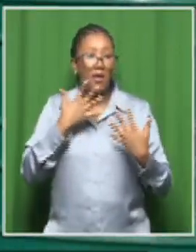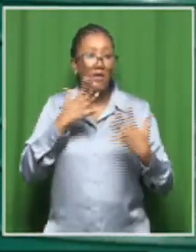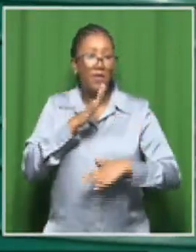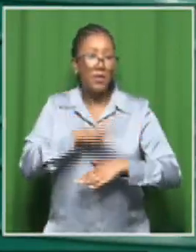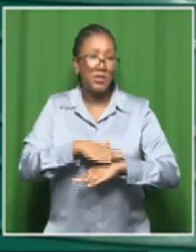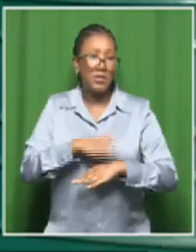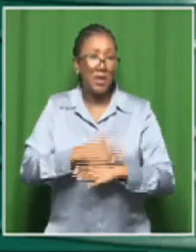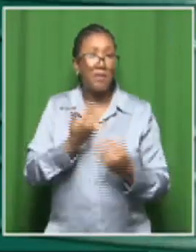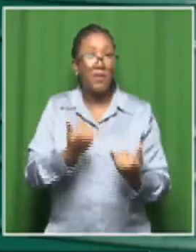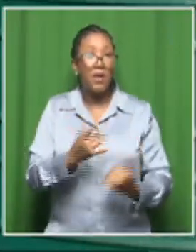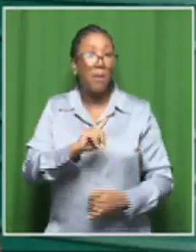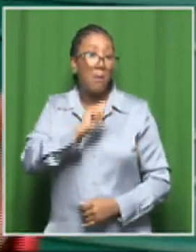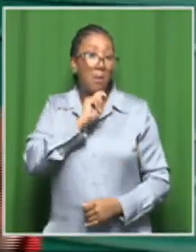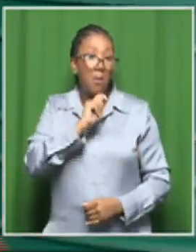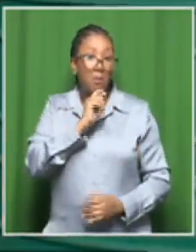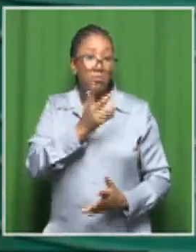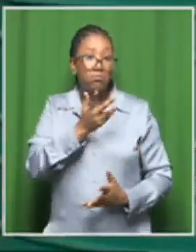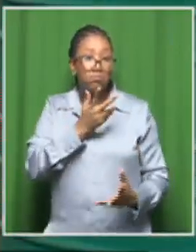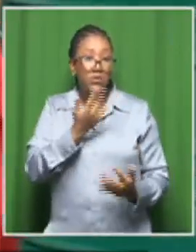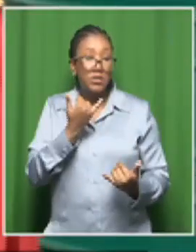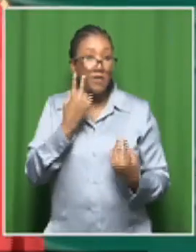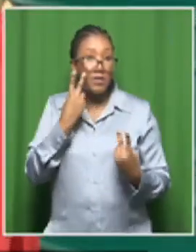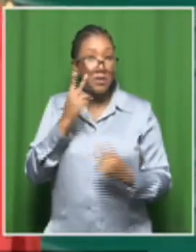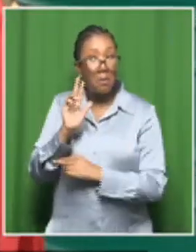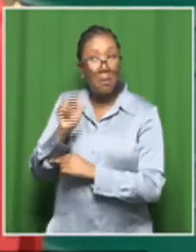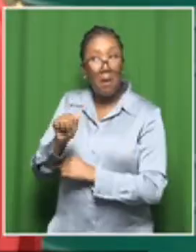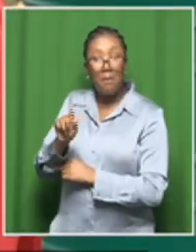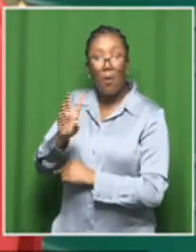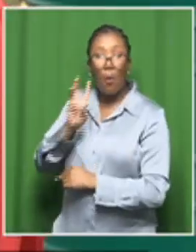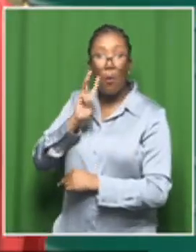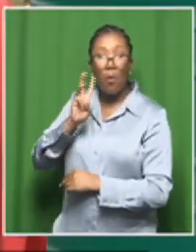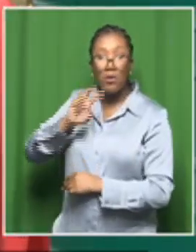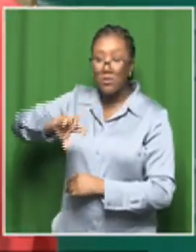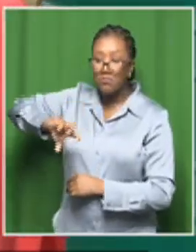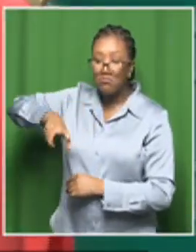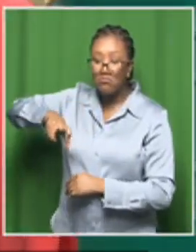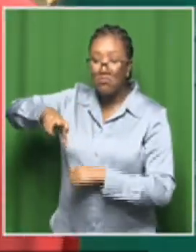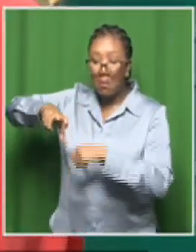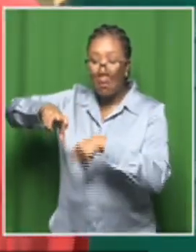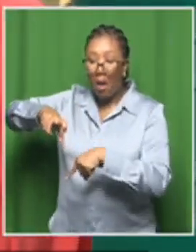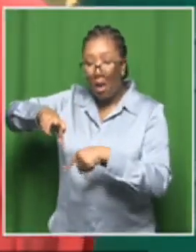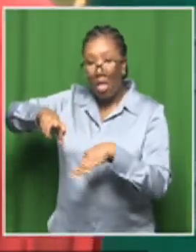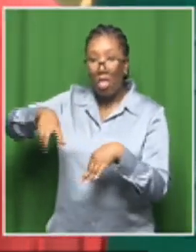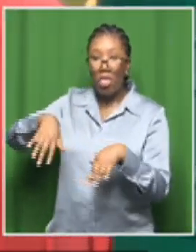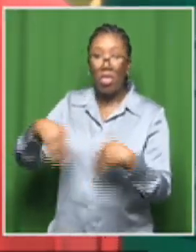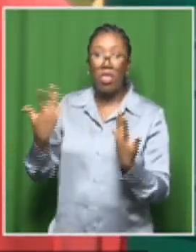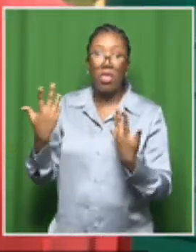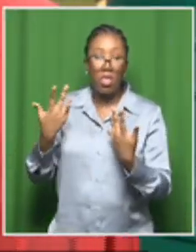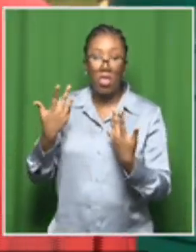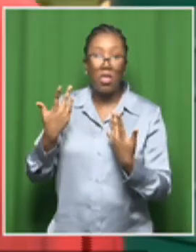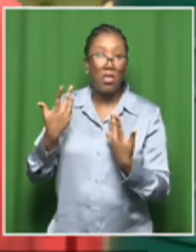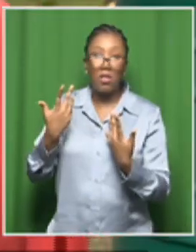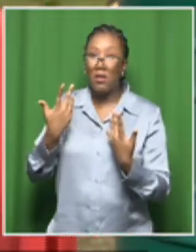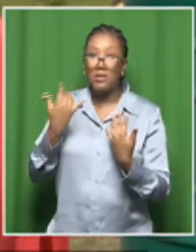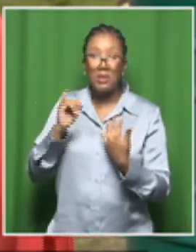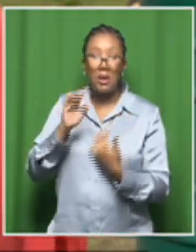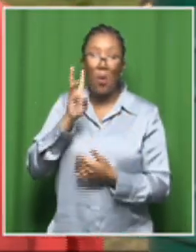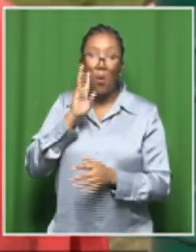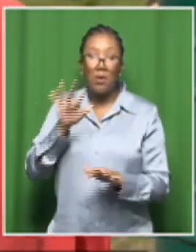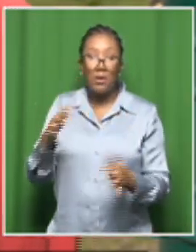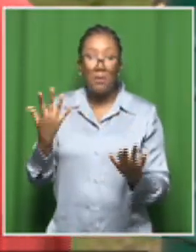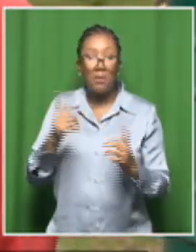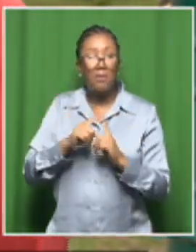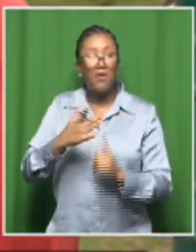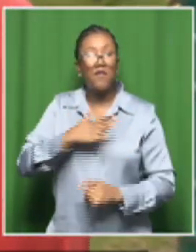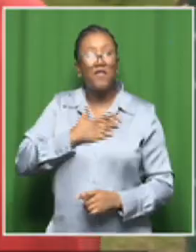just talk. This morning, I saw you trying to check your water meter, hoping there's some form of water. How are you feeling about